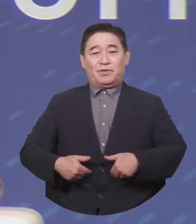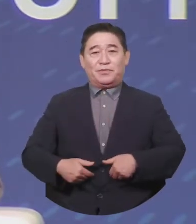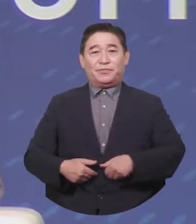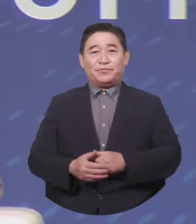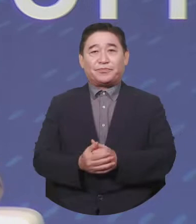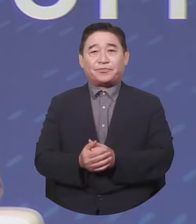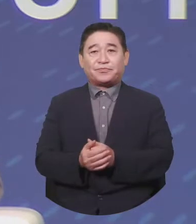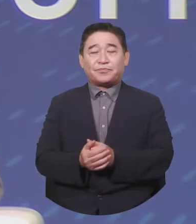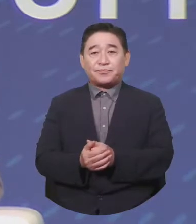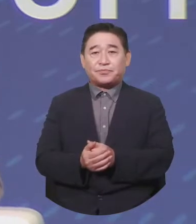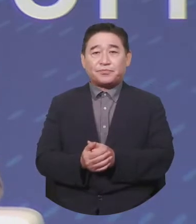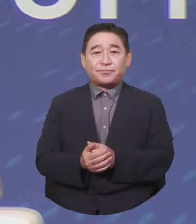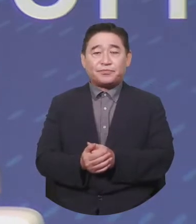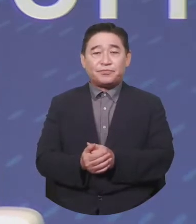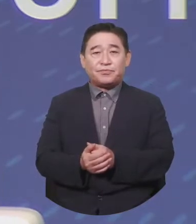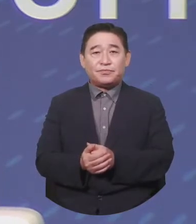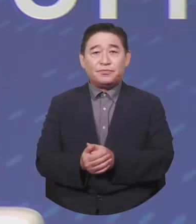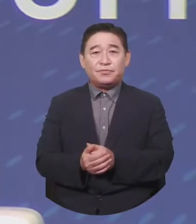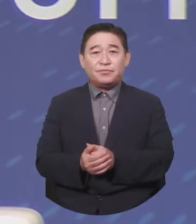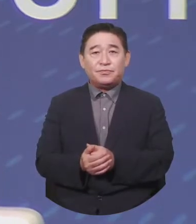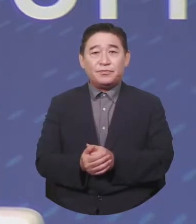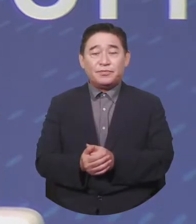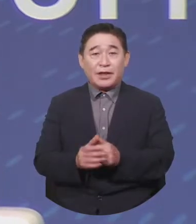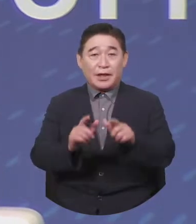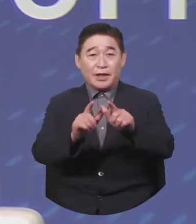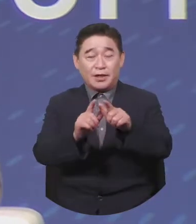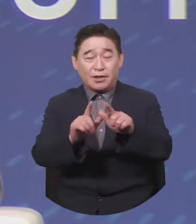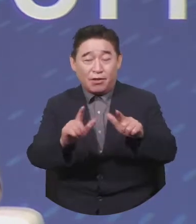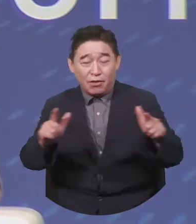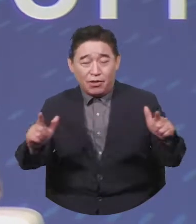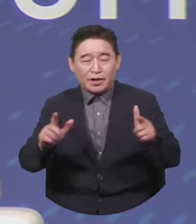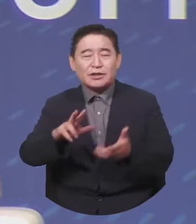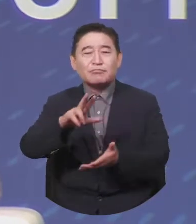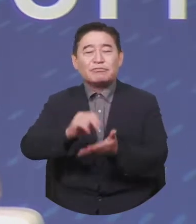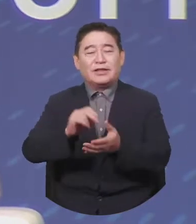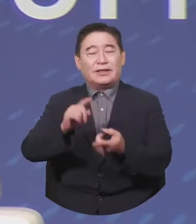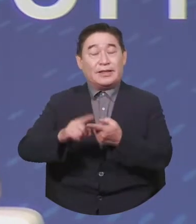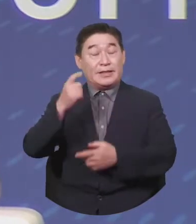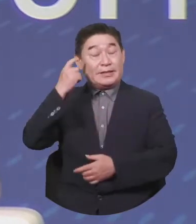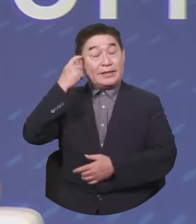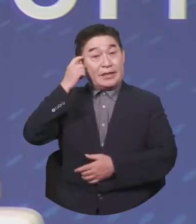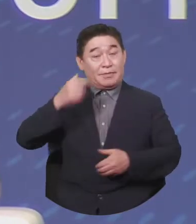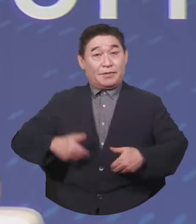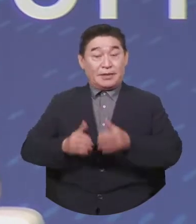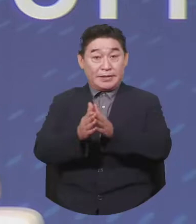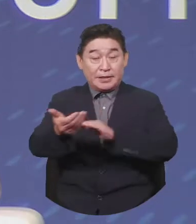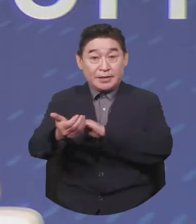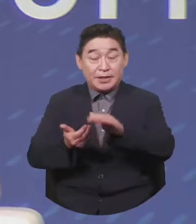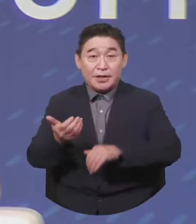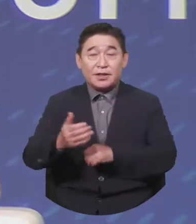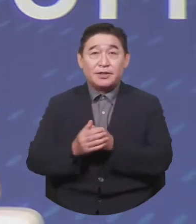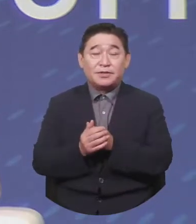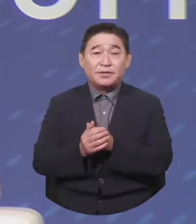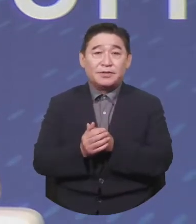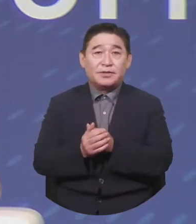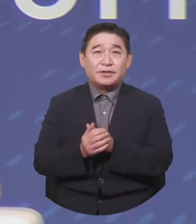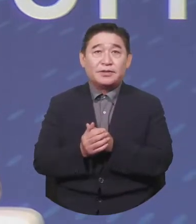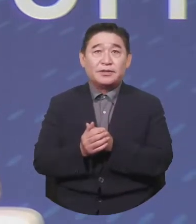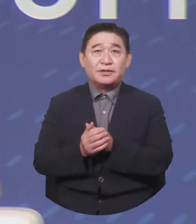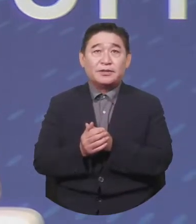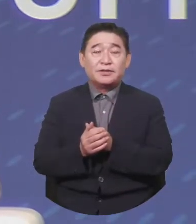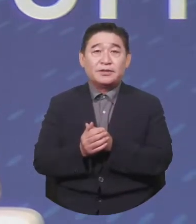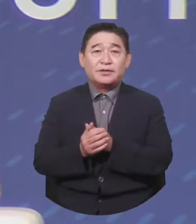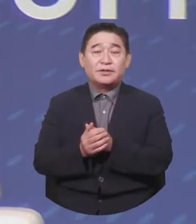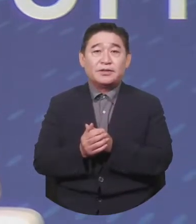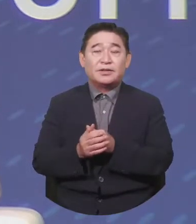multiple the format. Okay, before I start at the second session, I'm going to give some the guiding like the direction